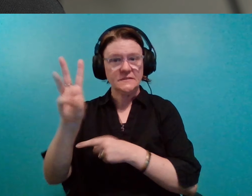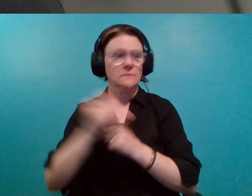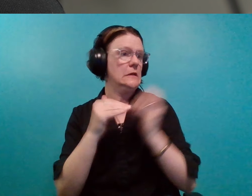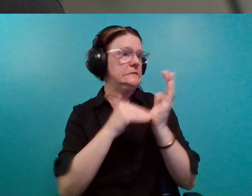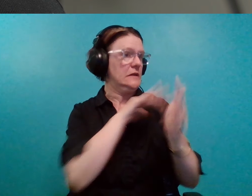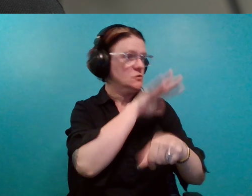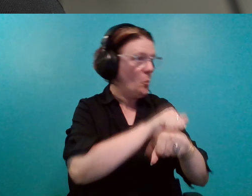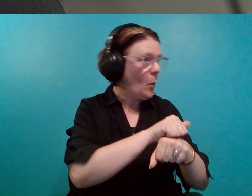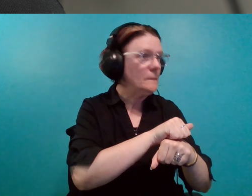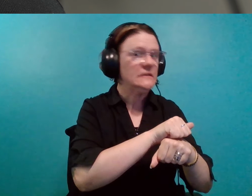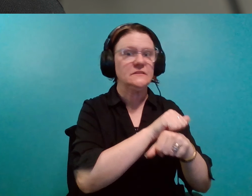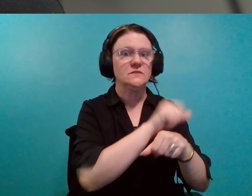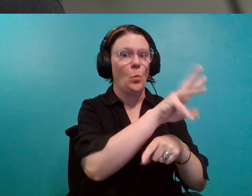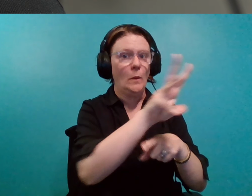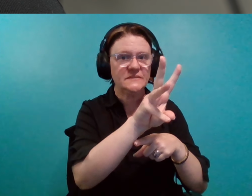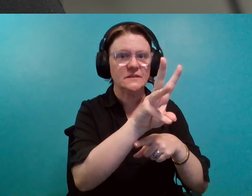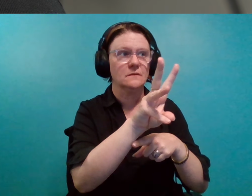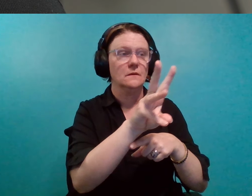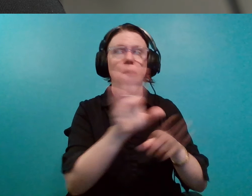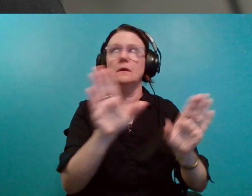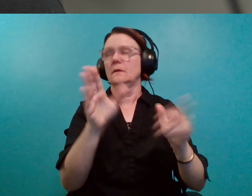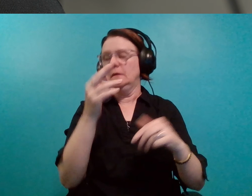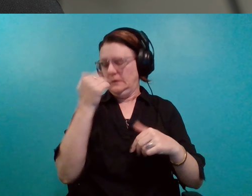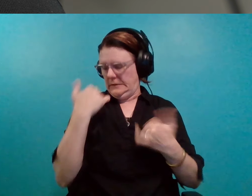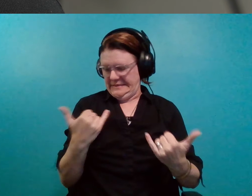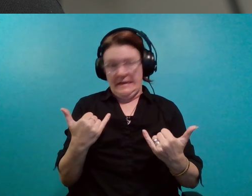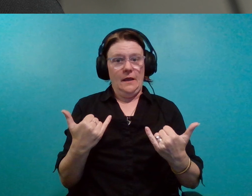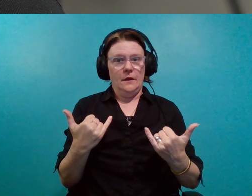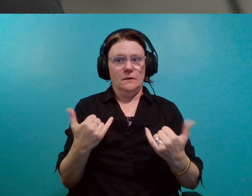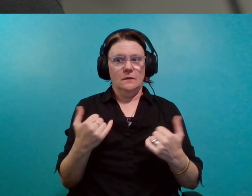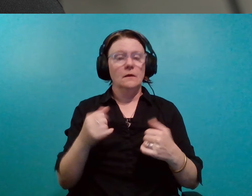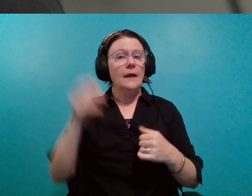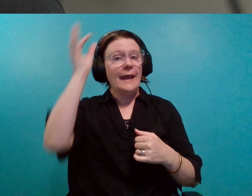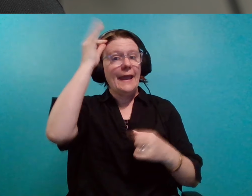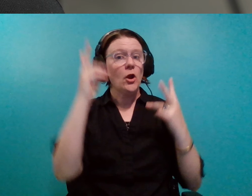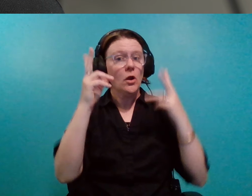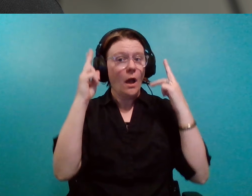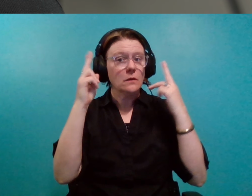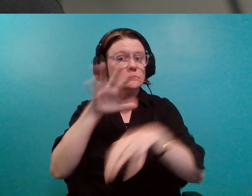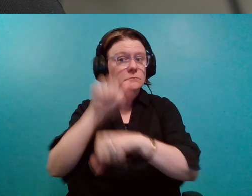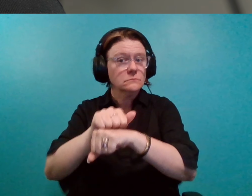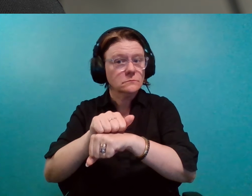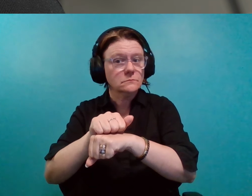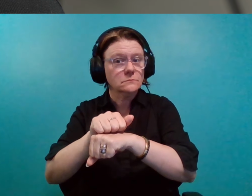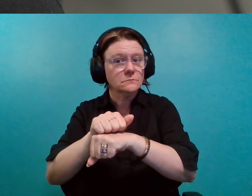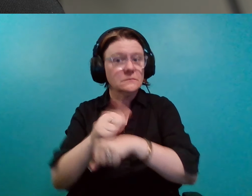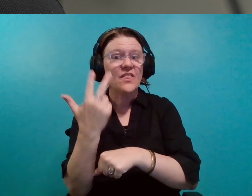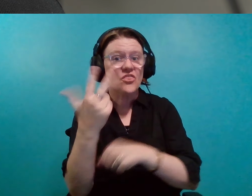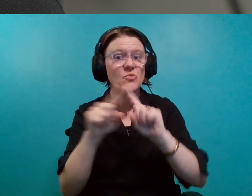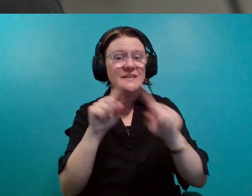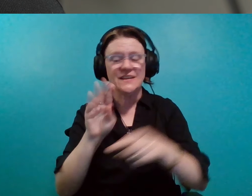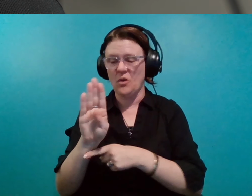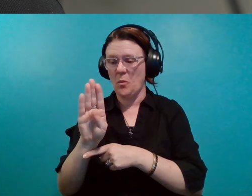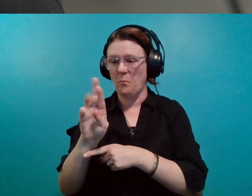I make doctor's appointments. I have to do all the things. Just today, I went to make a hair appointment and had to use